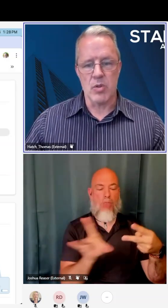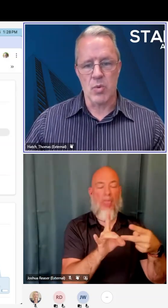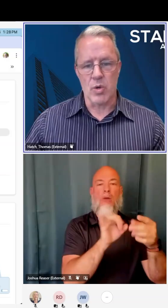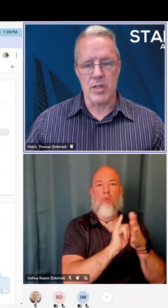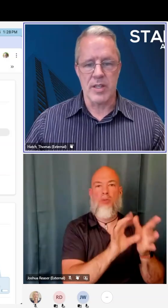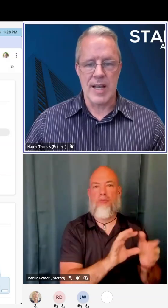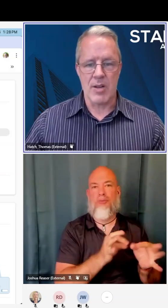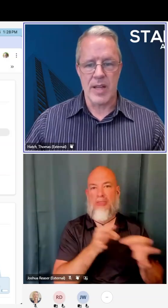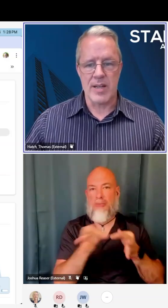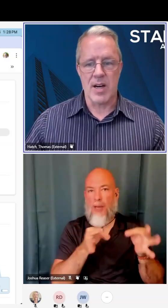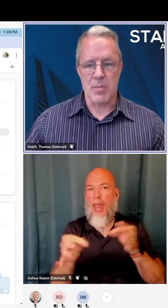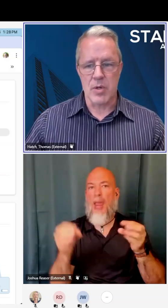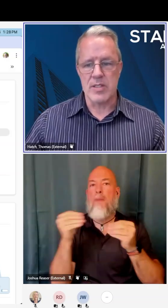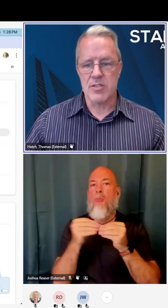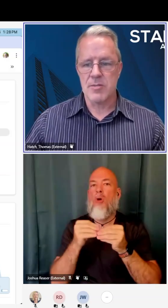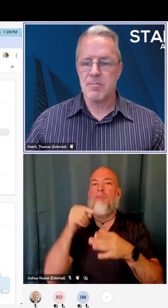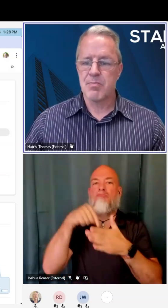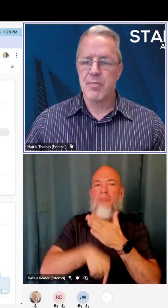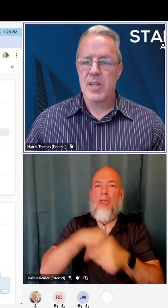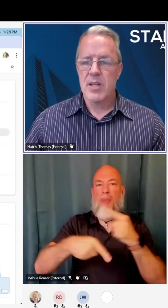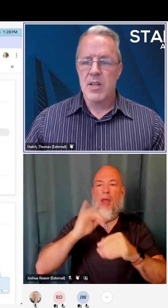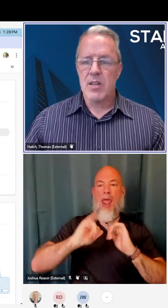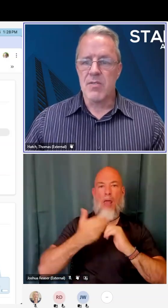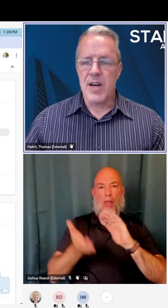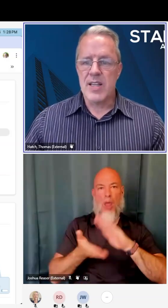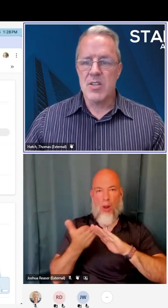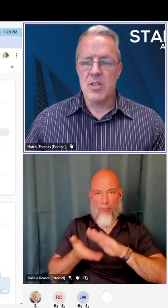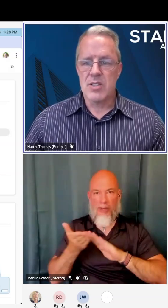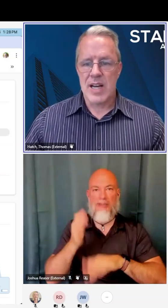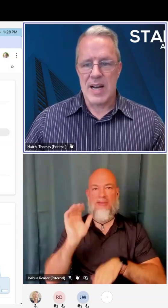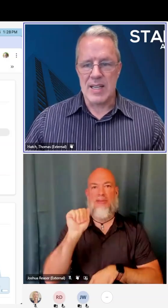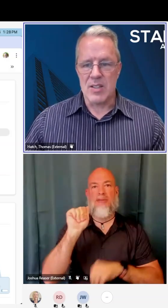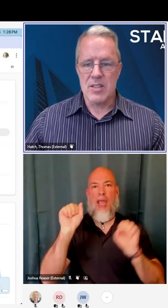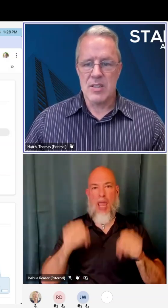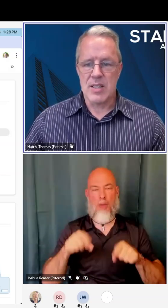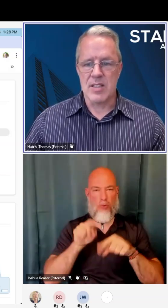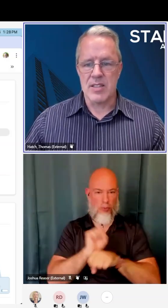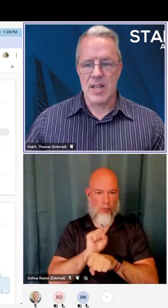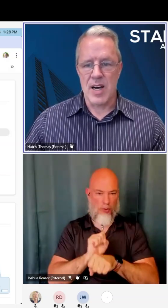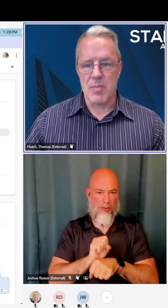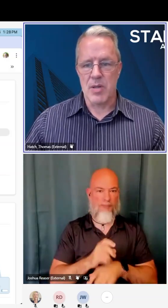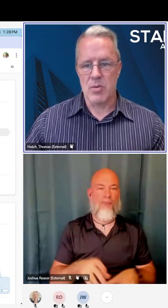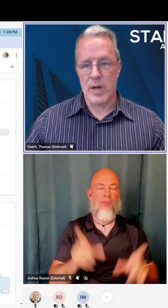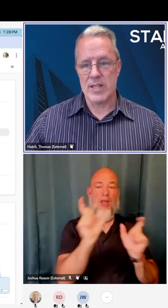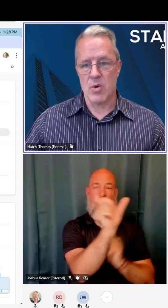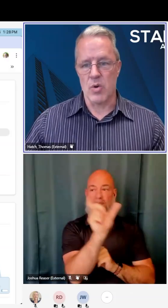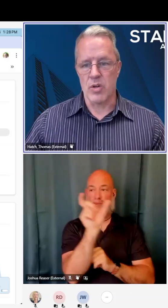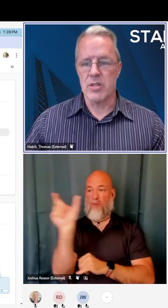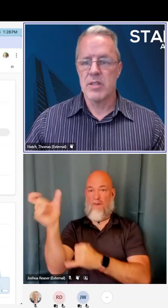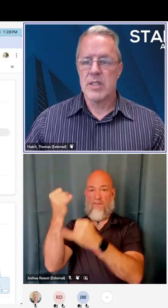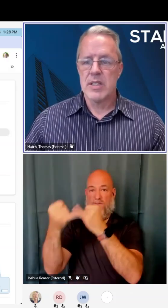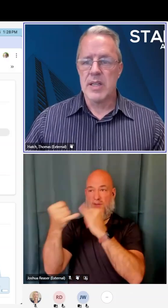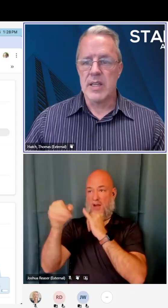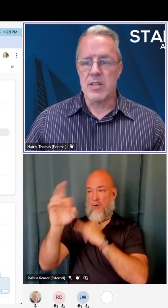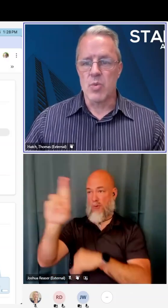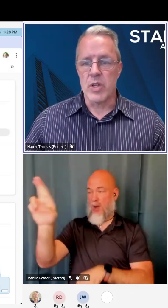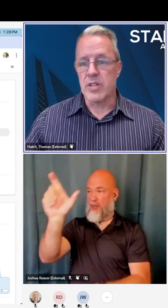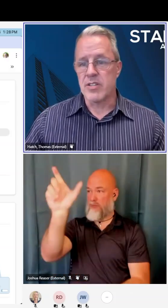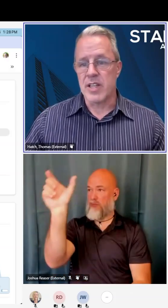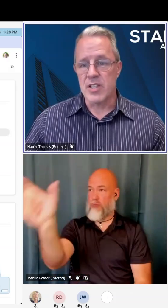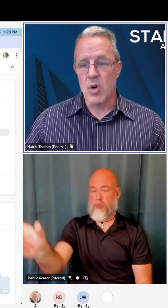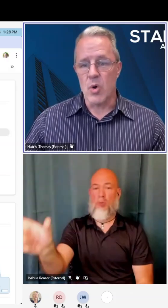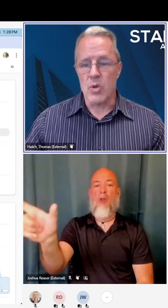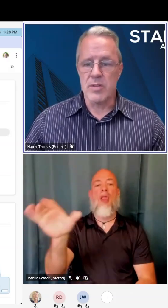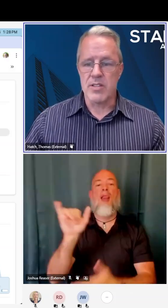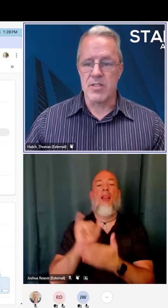about able to work and how that operates. The final tile on the top right corner is where you